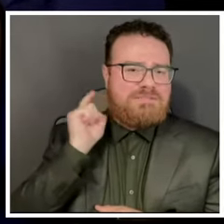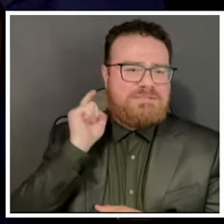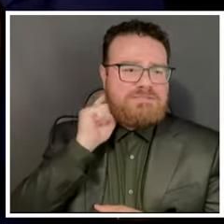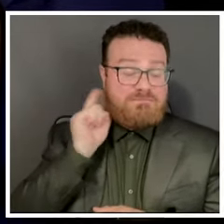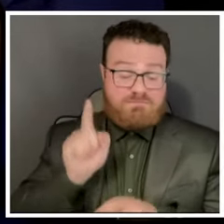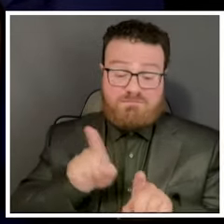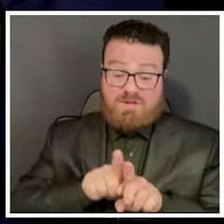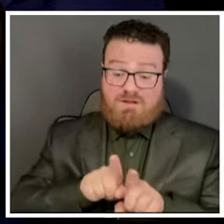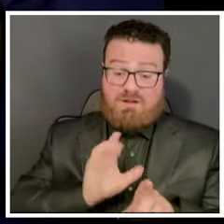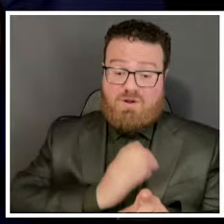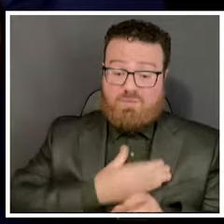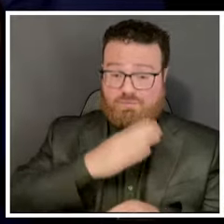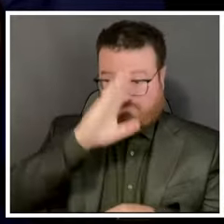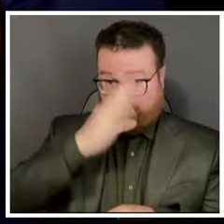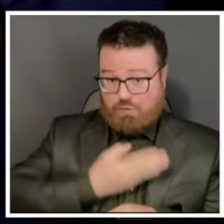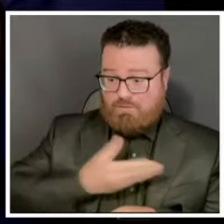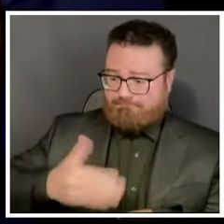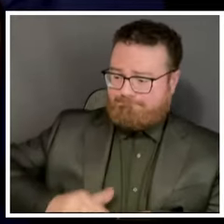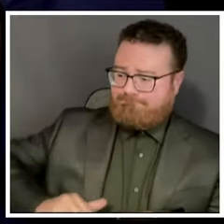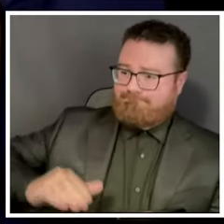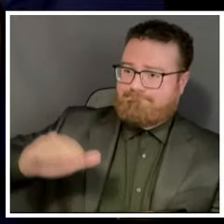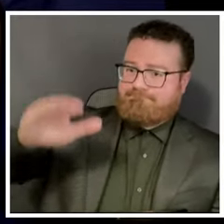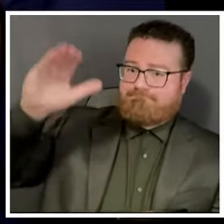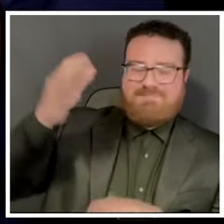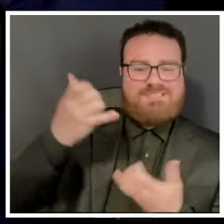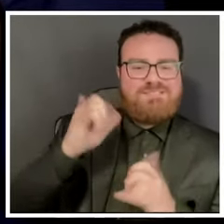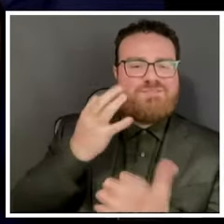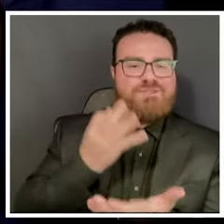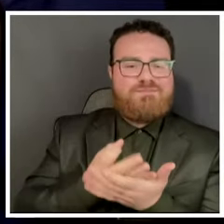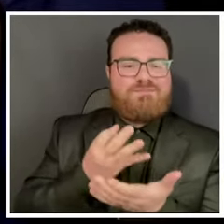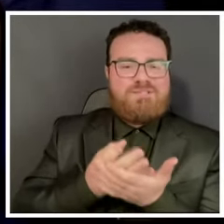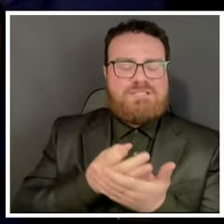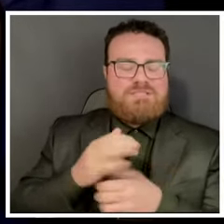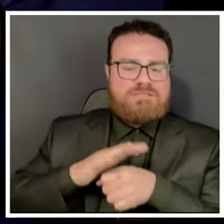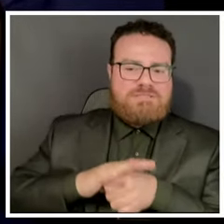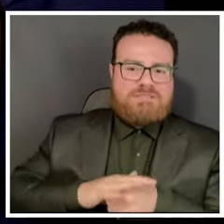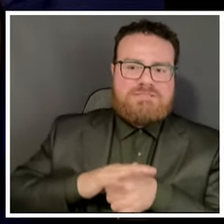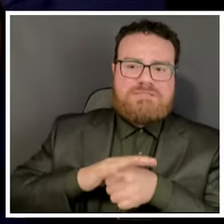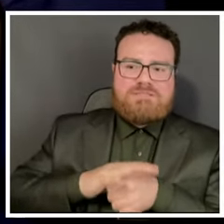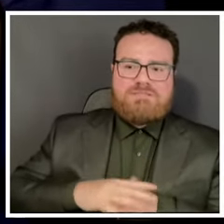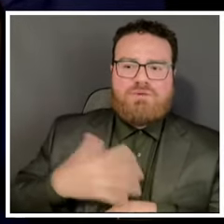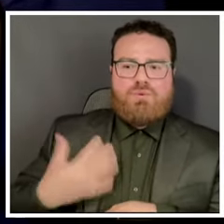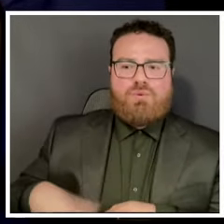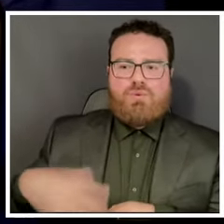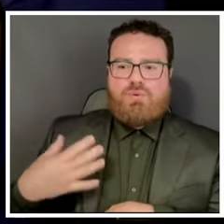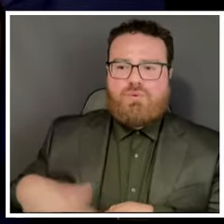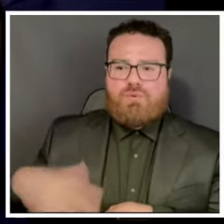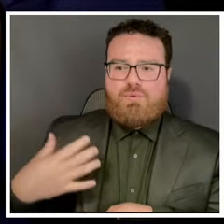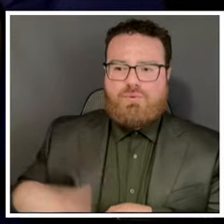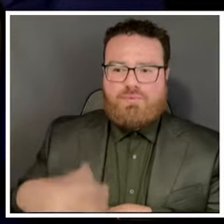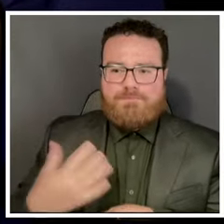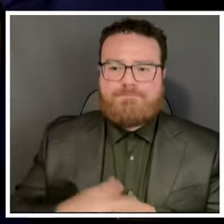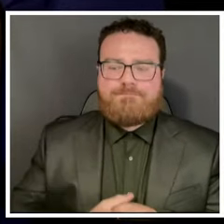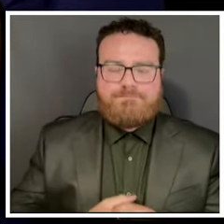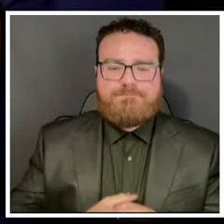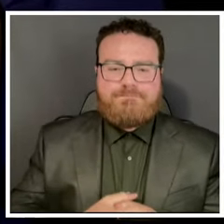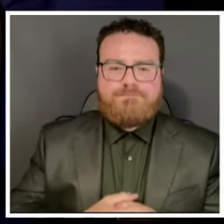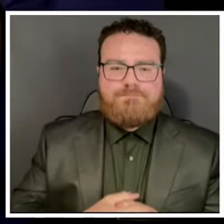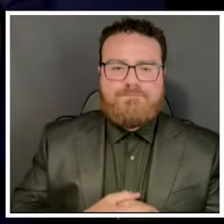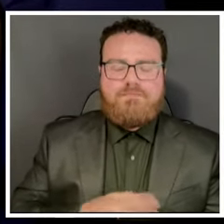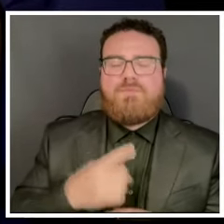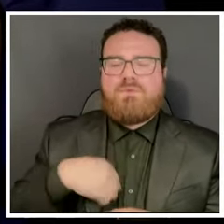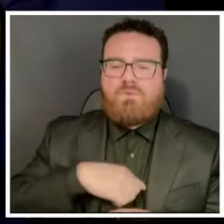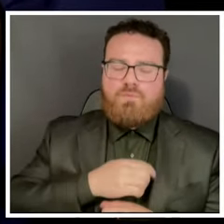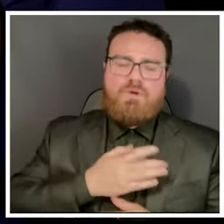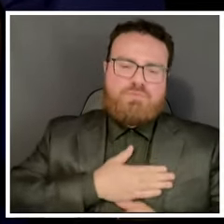there. But thanks to President Biden's unwavering commitment to families like ours, for